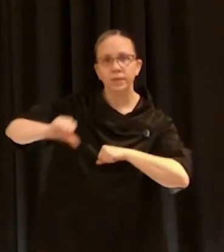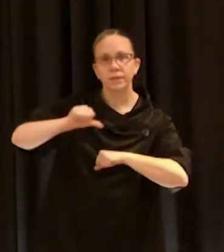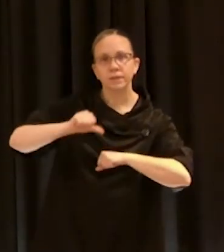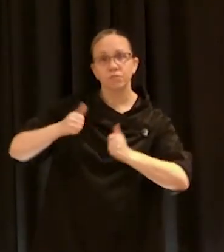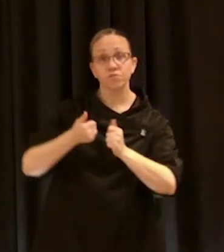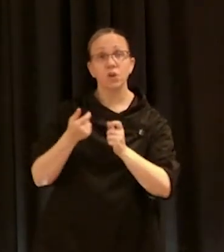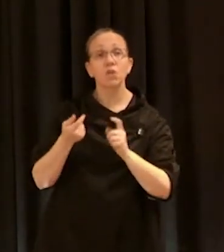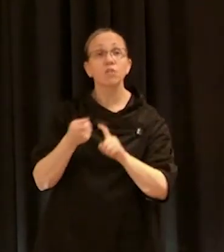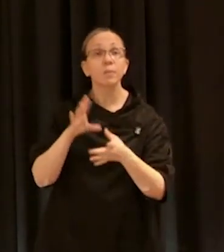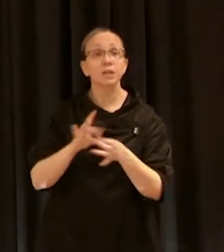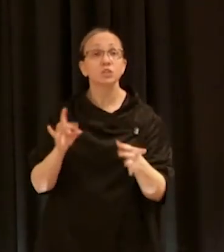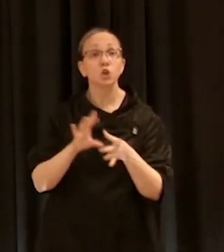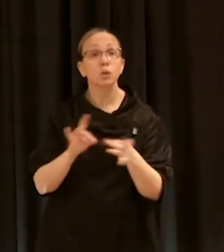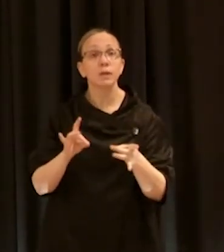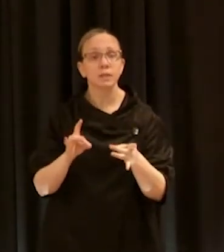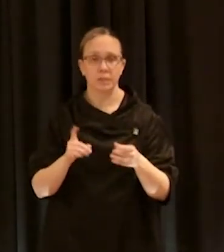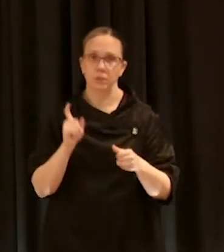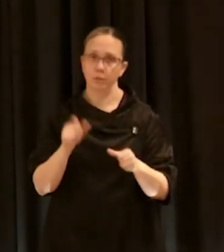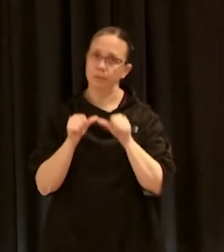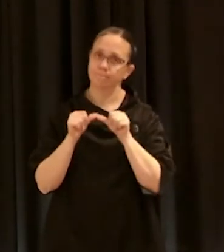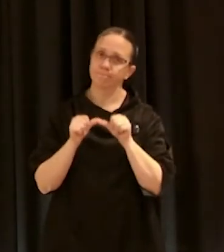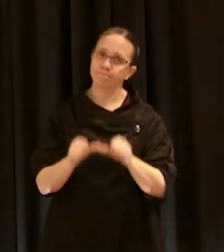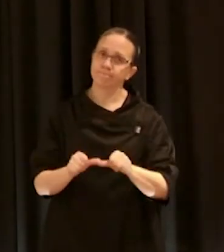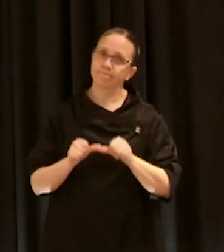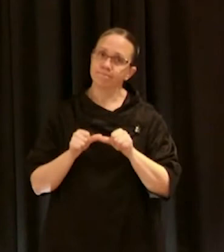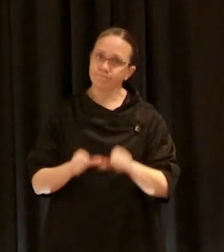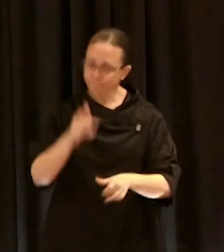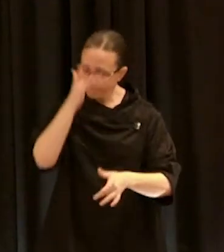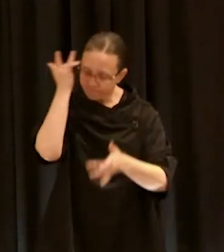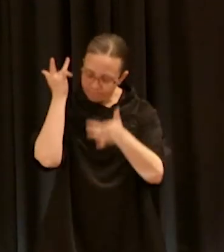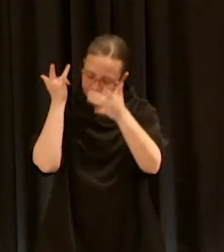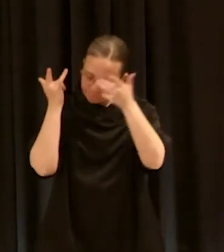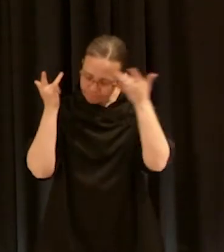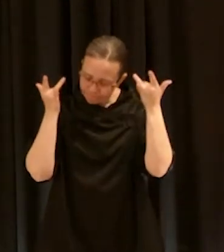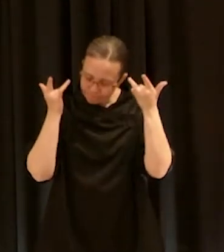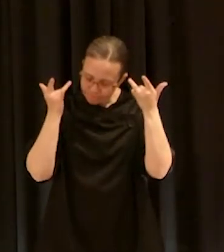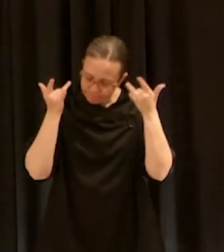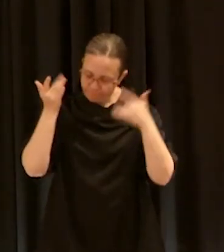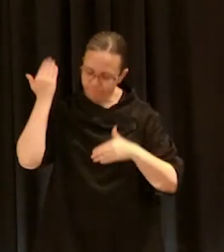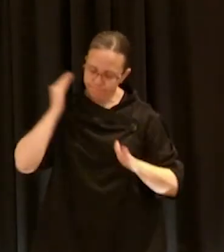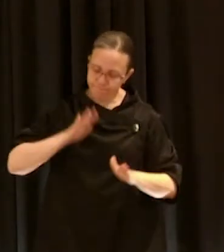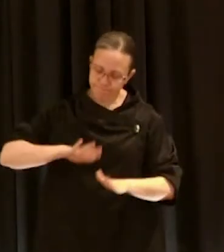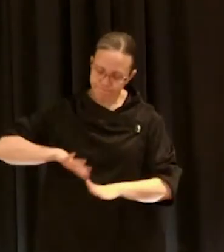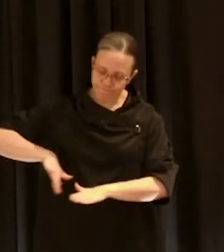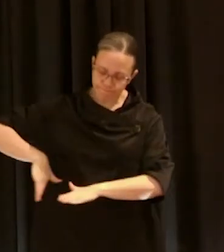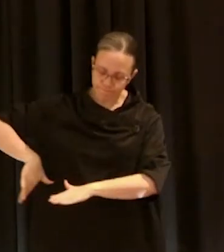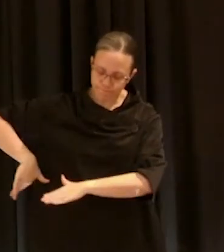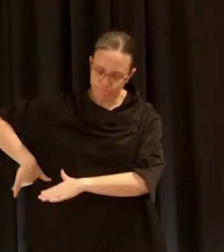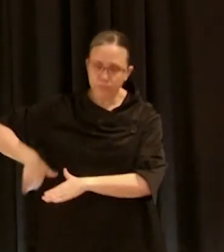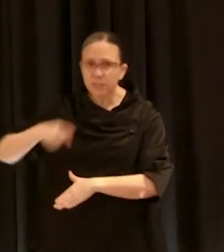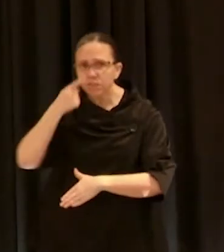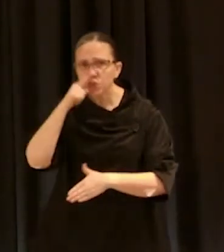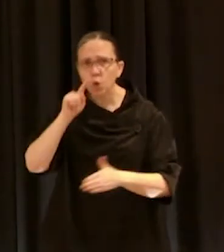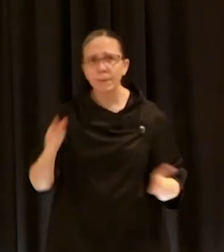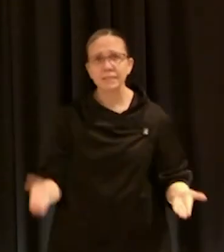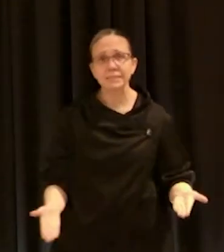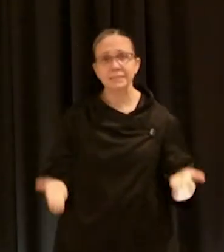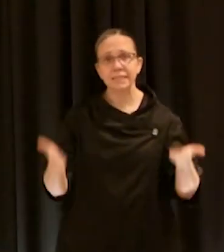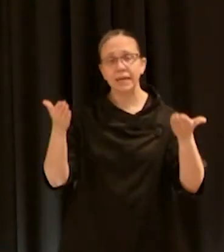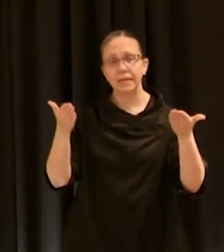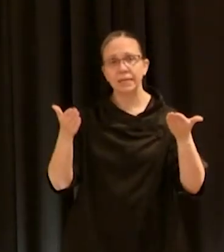sermon. You got to constantly forget those things which are behind. Let's all stand.